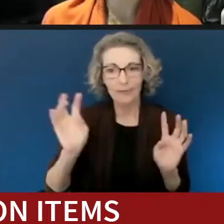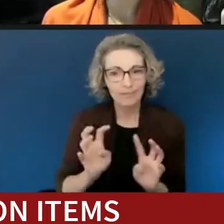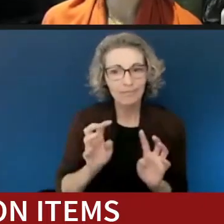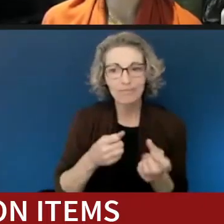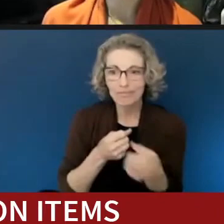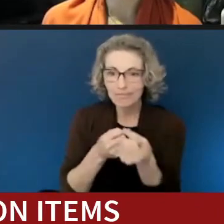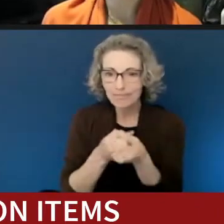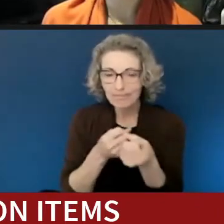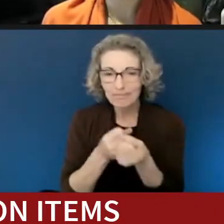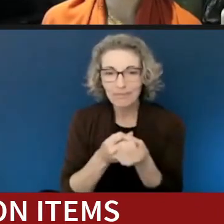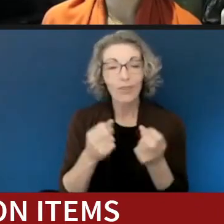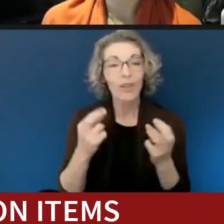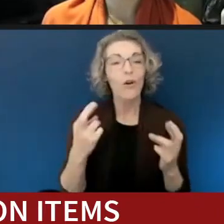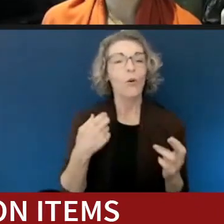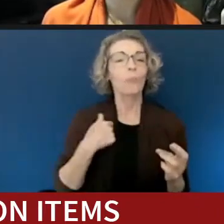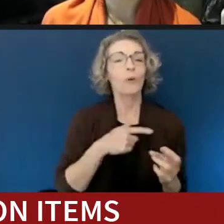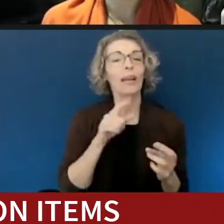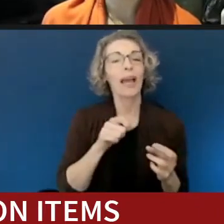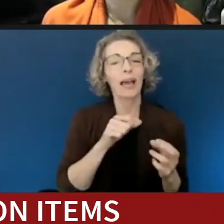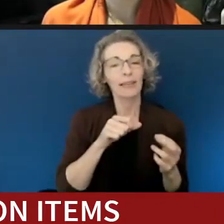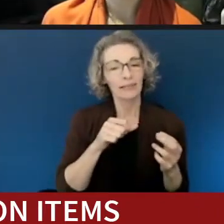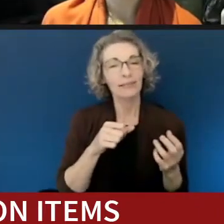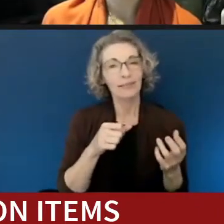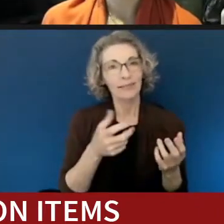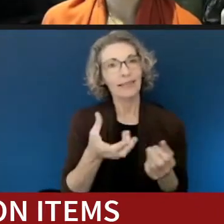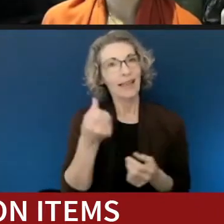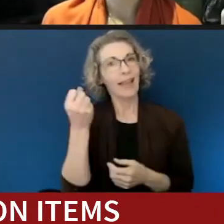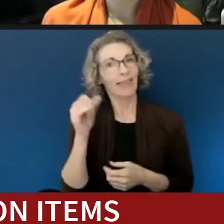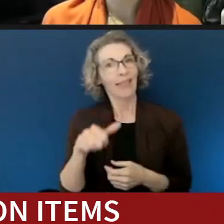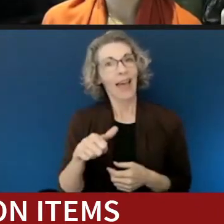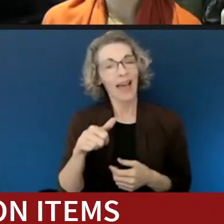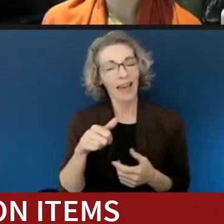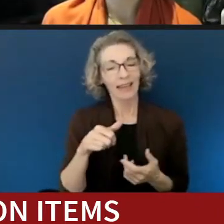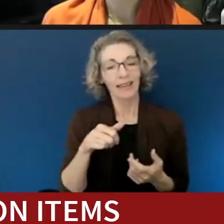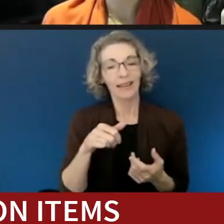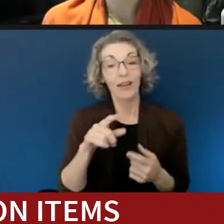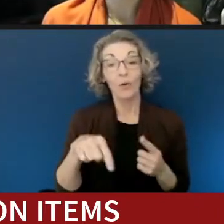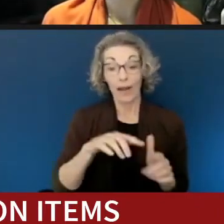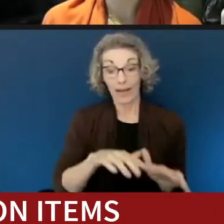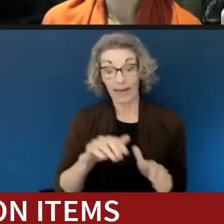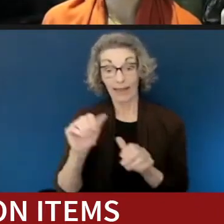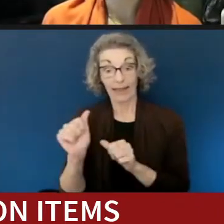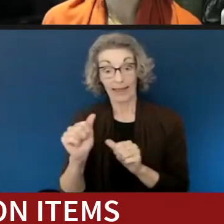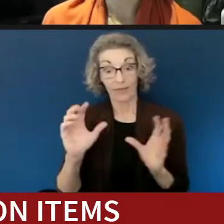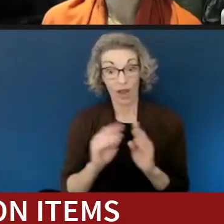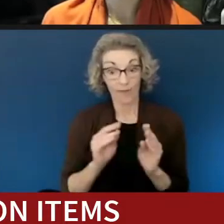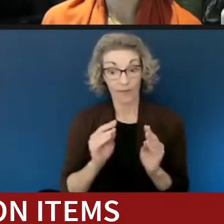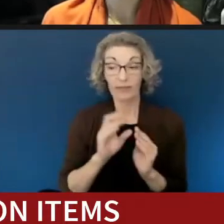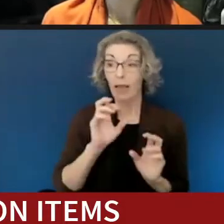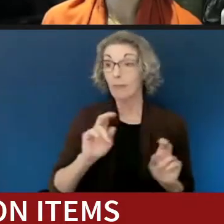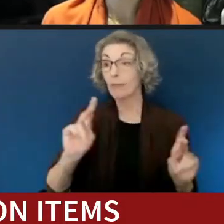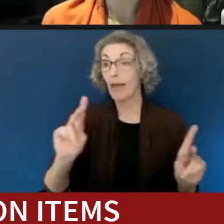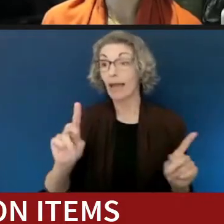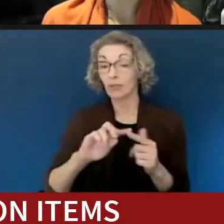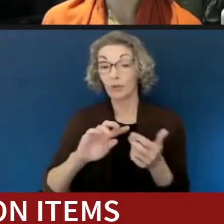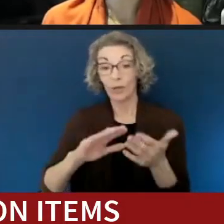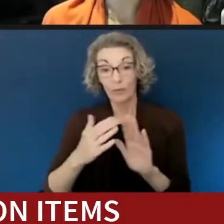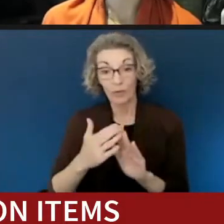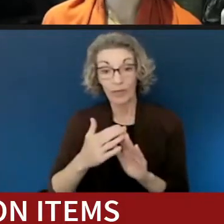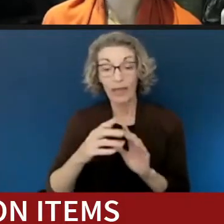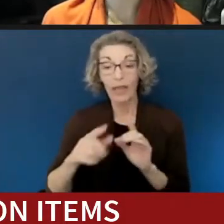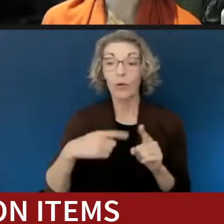those learnings as we go forth into our own communities outside of this conference, when we are recipients